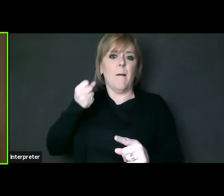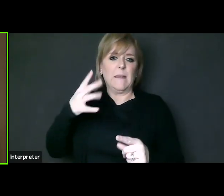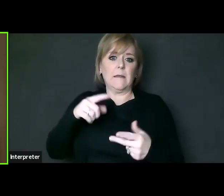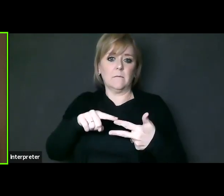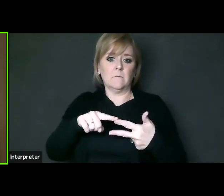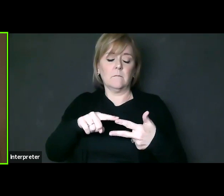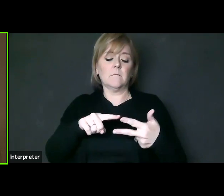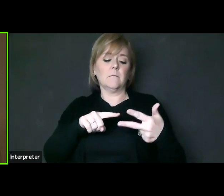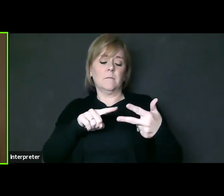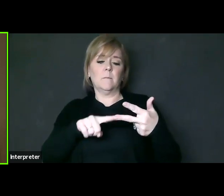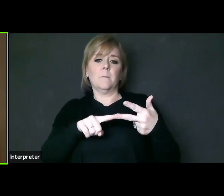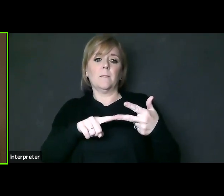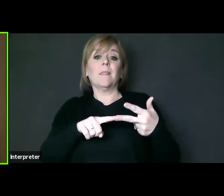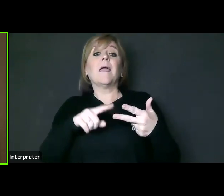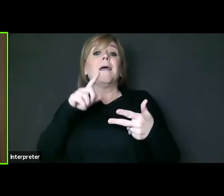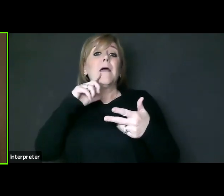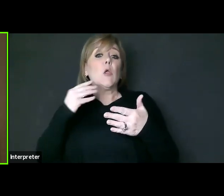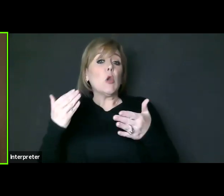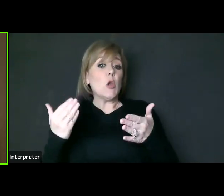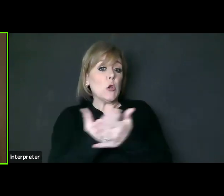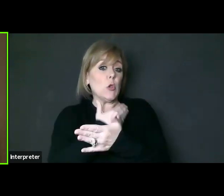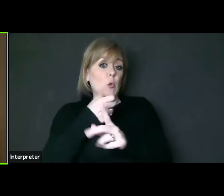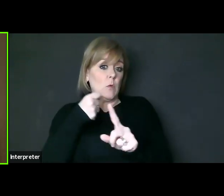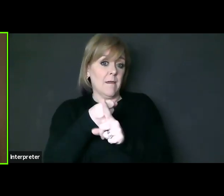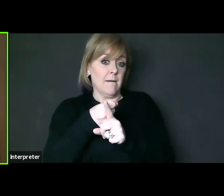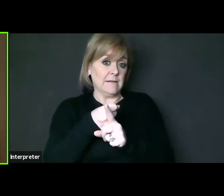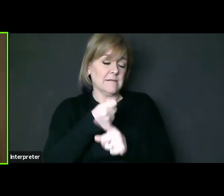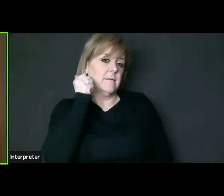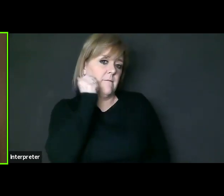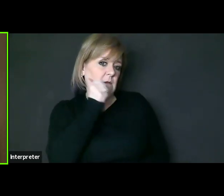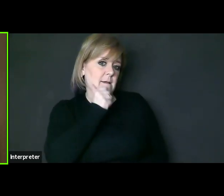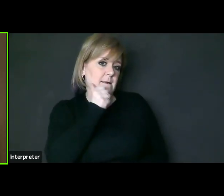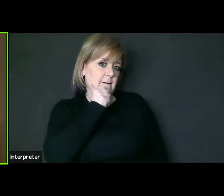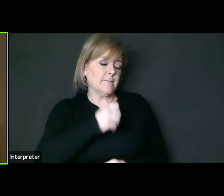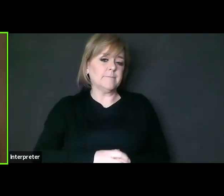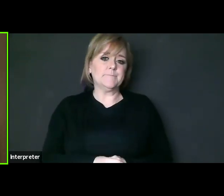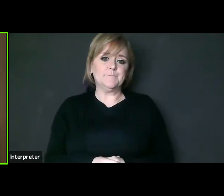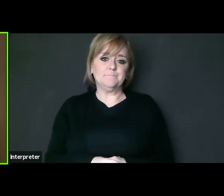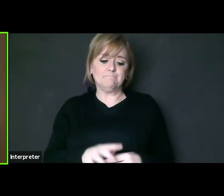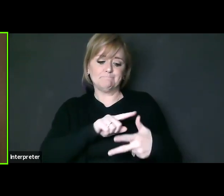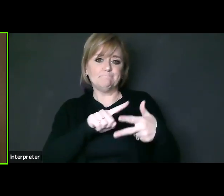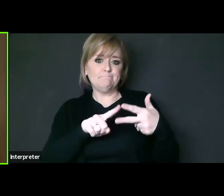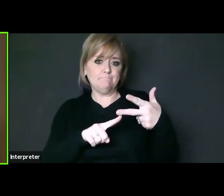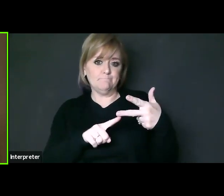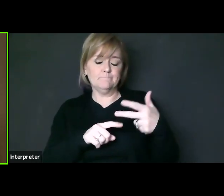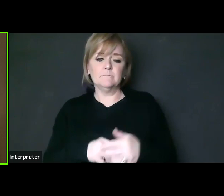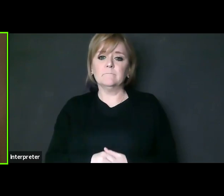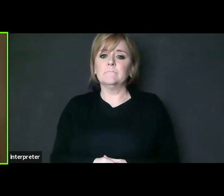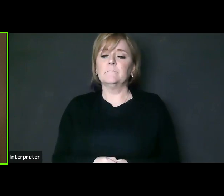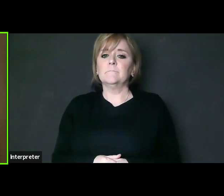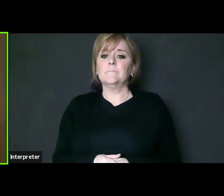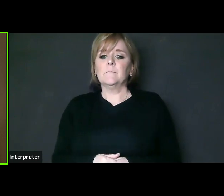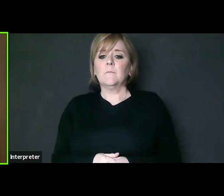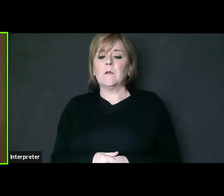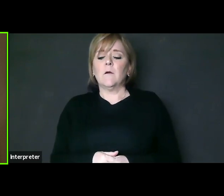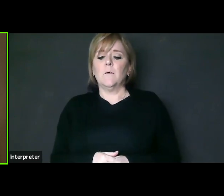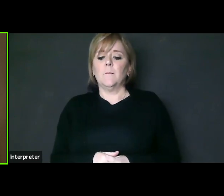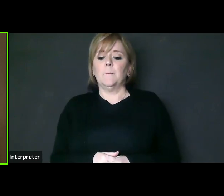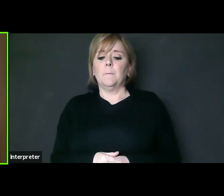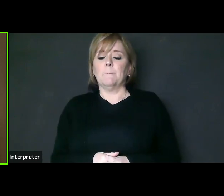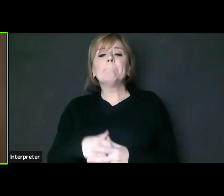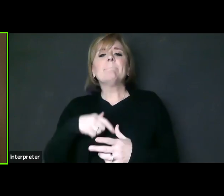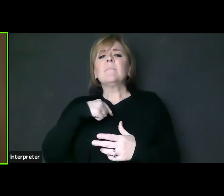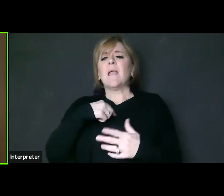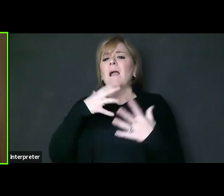number of new cases on a daily basis. I want to wrap by, much like Ms.